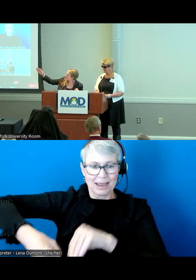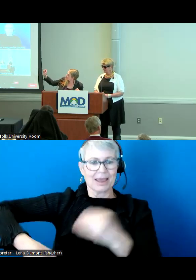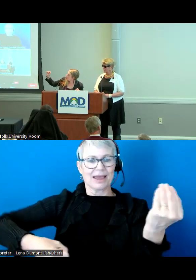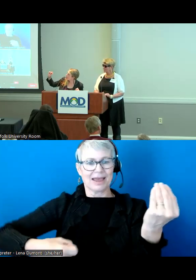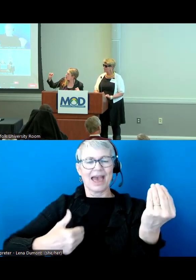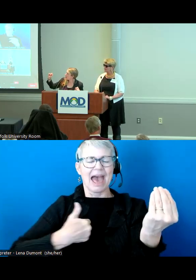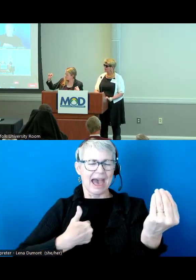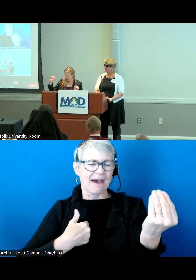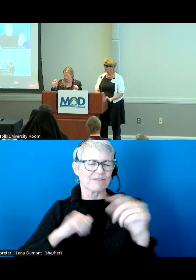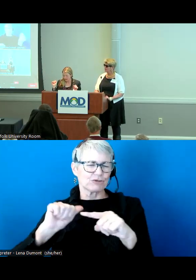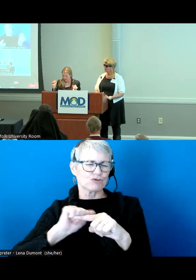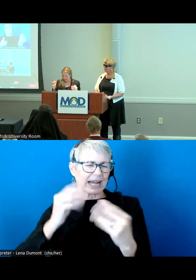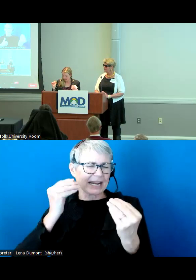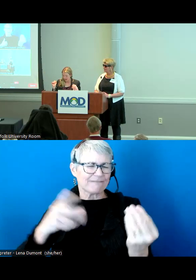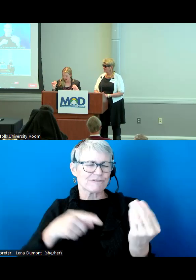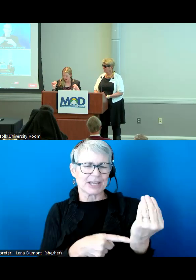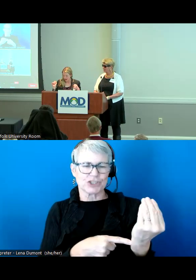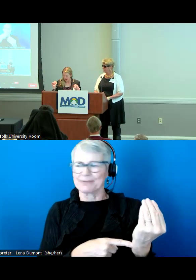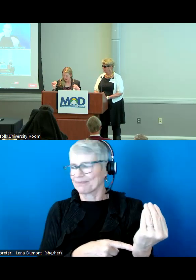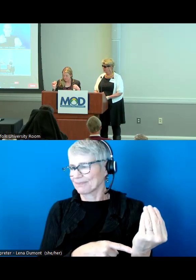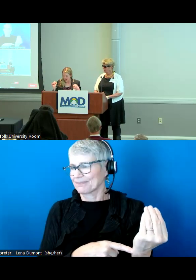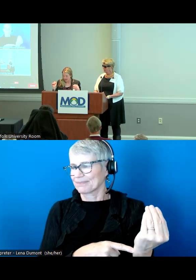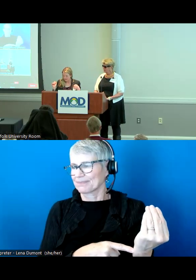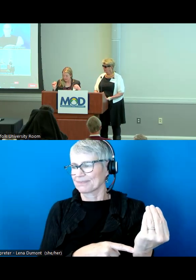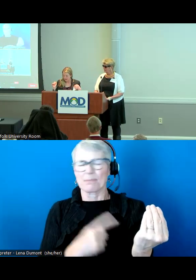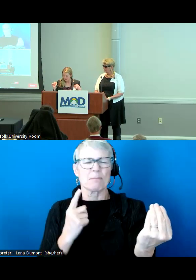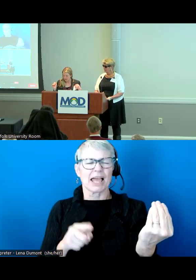here, and at